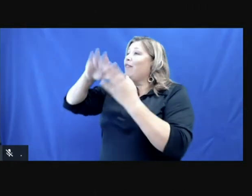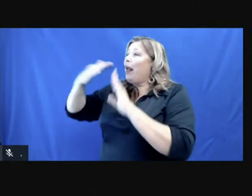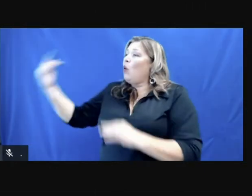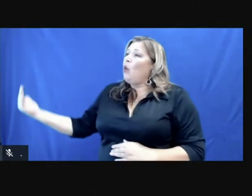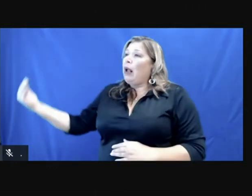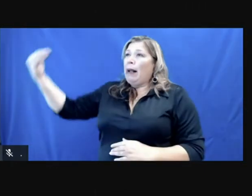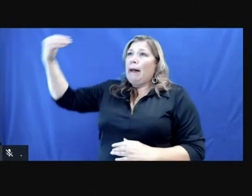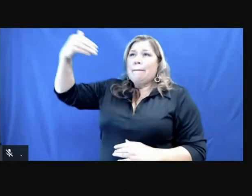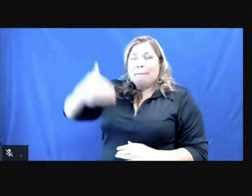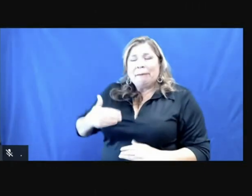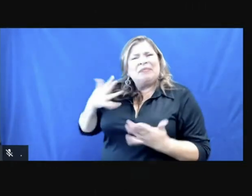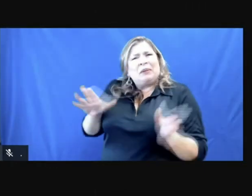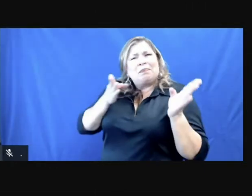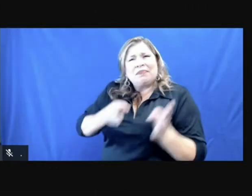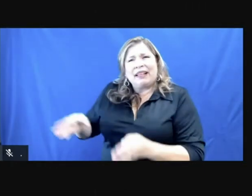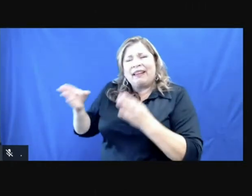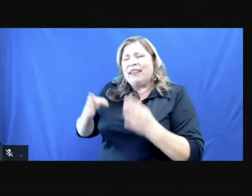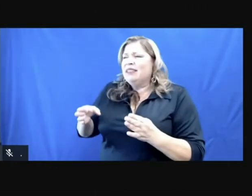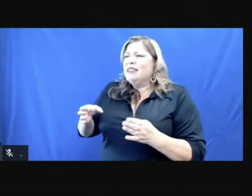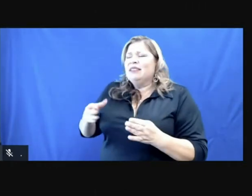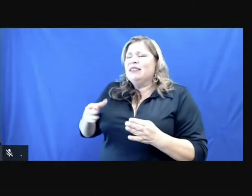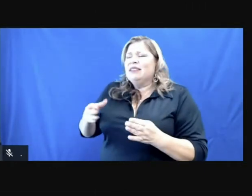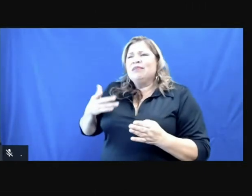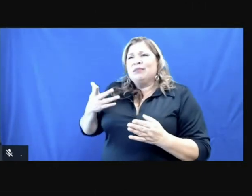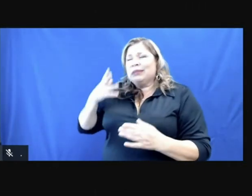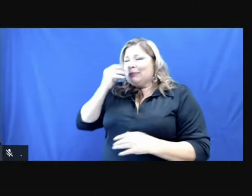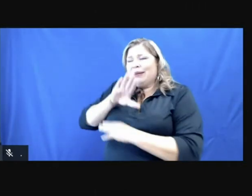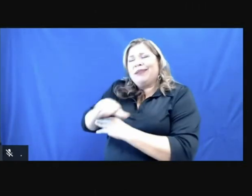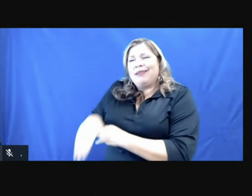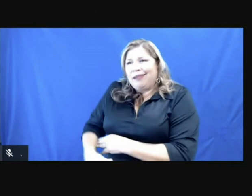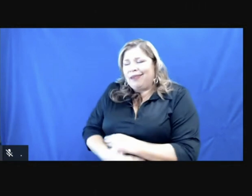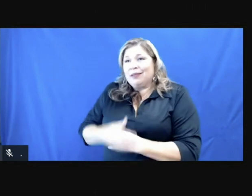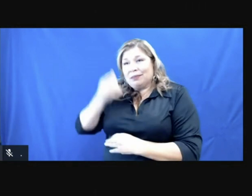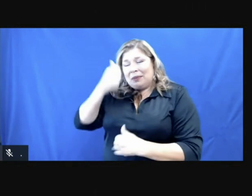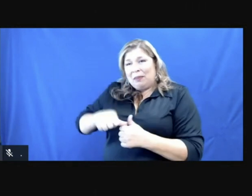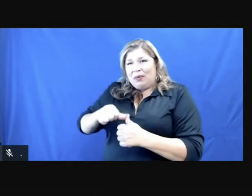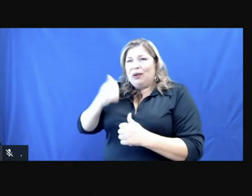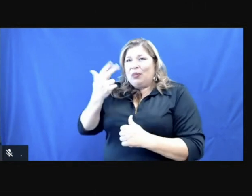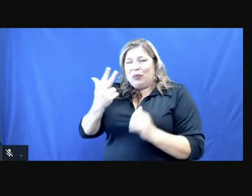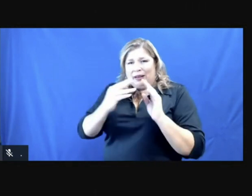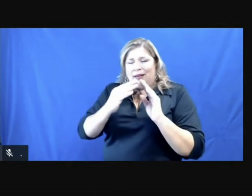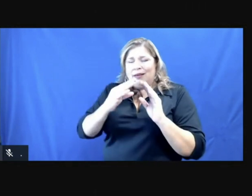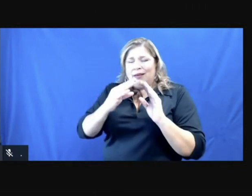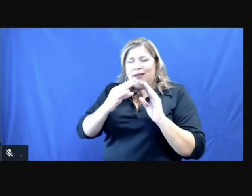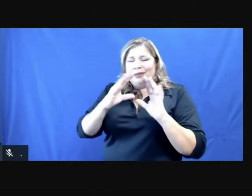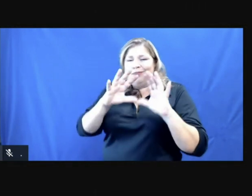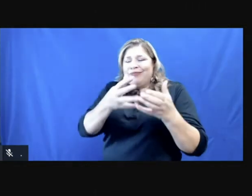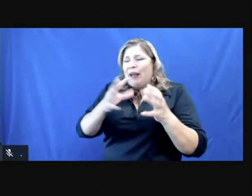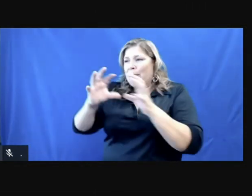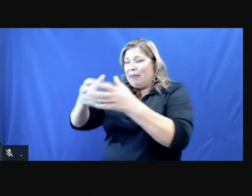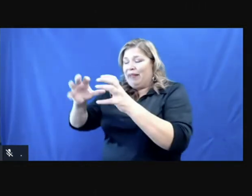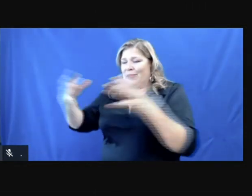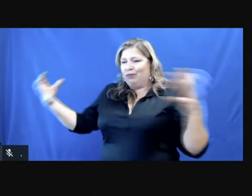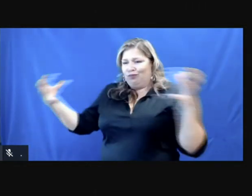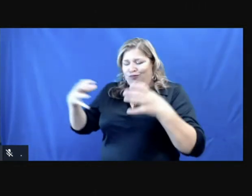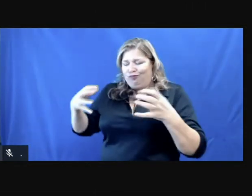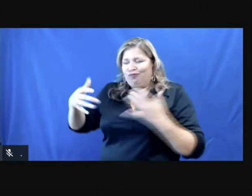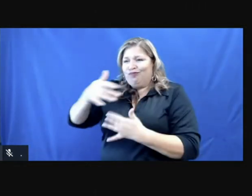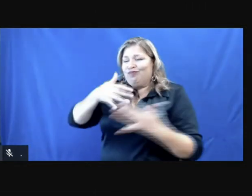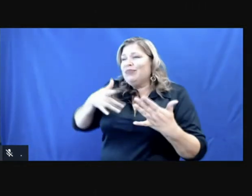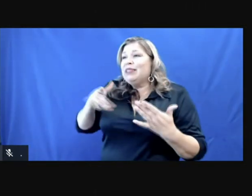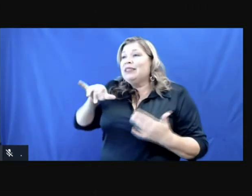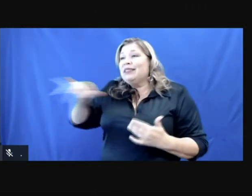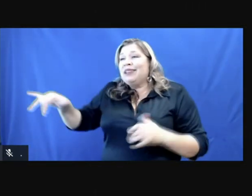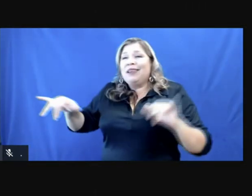talked about keeping it to 3 households or less, and they're staying in the guest suite or guest bedroom or on